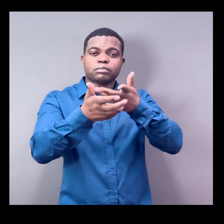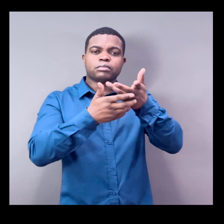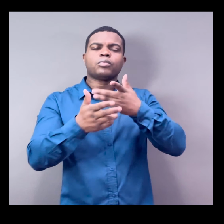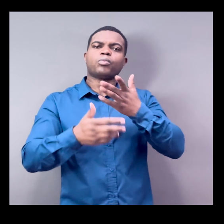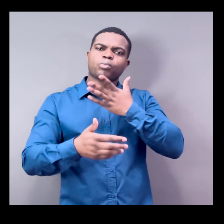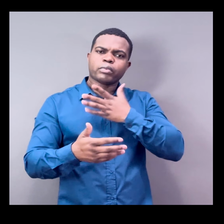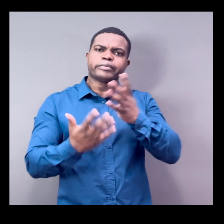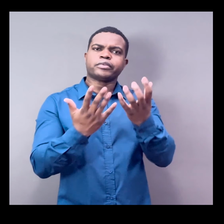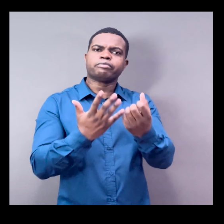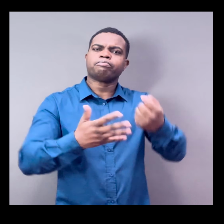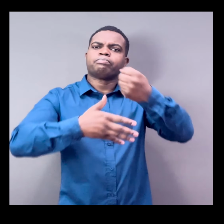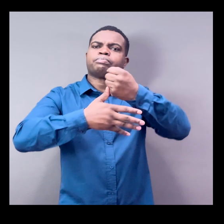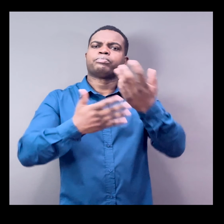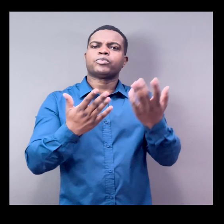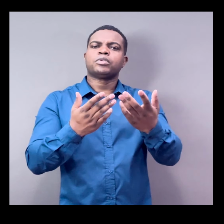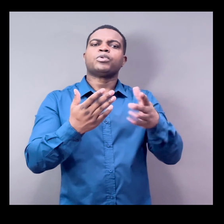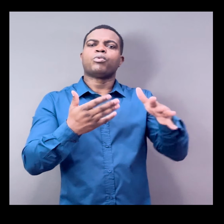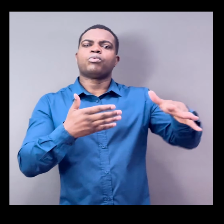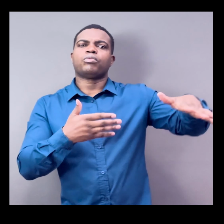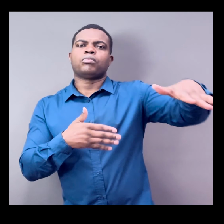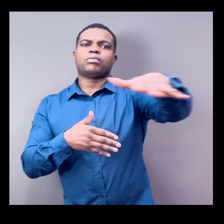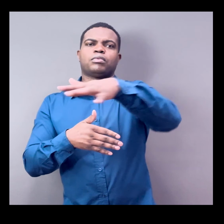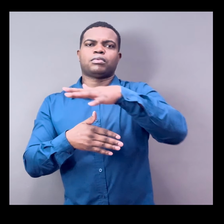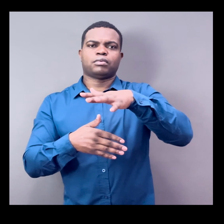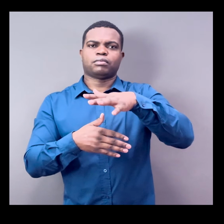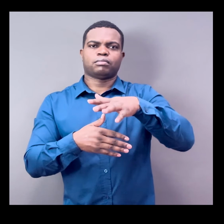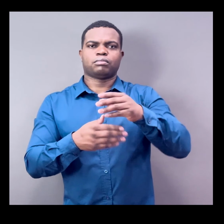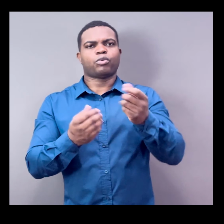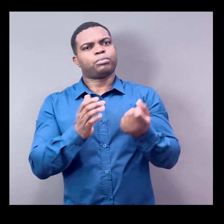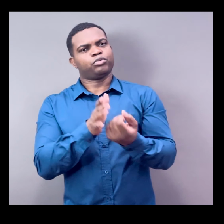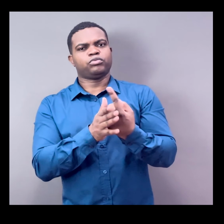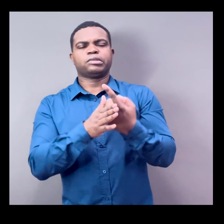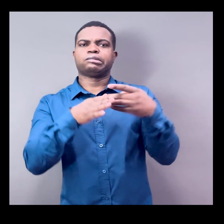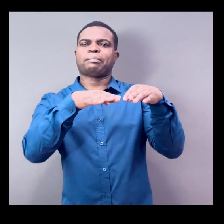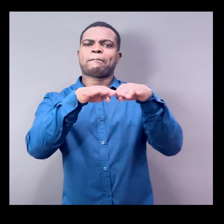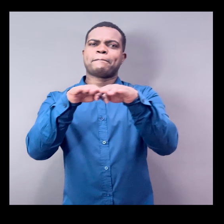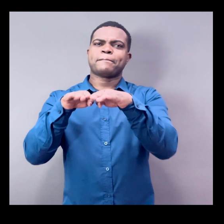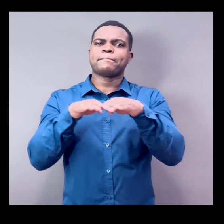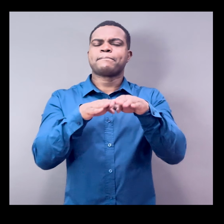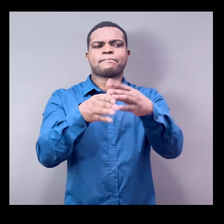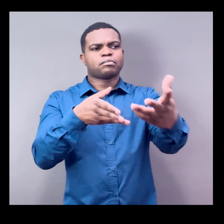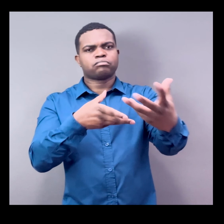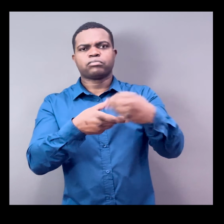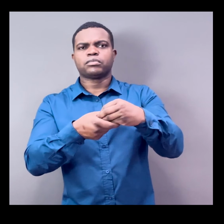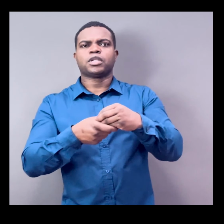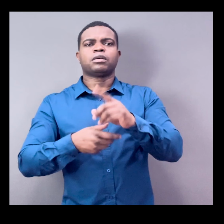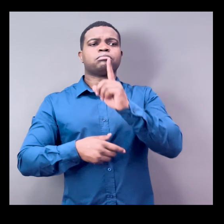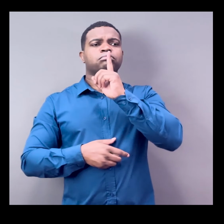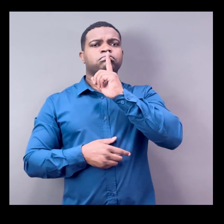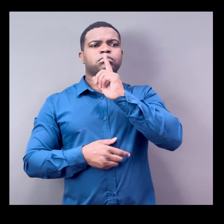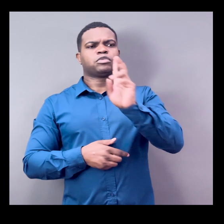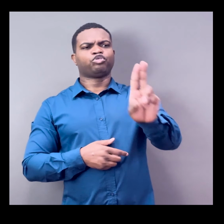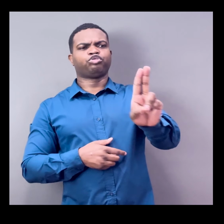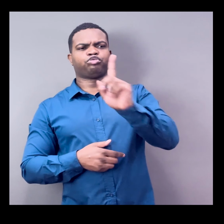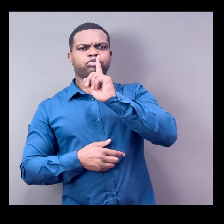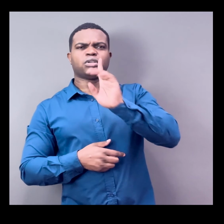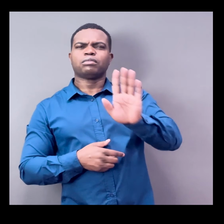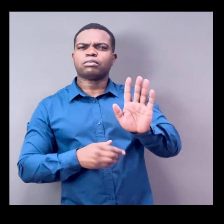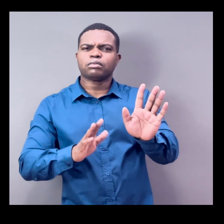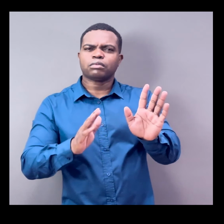you ensuring that all community members have that opportunity to participate and be